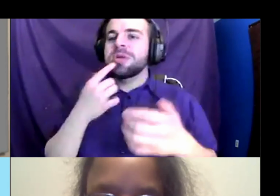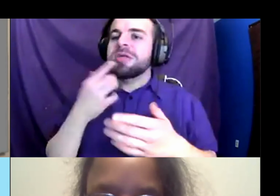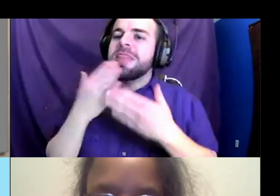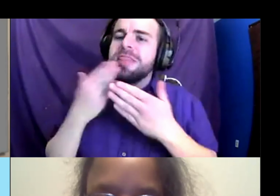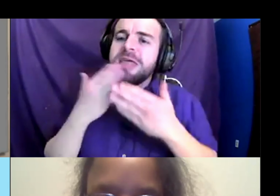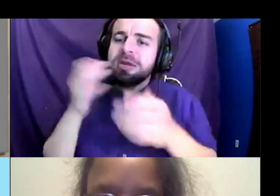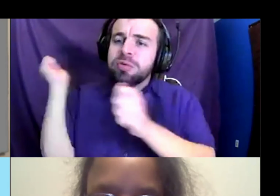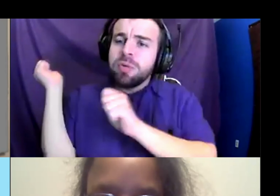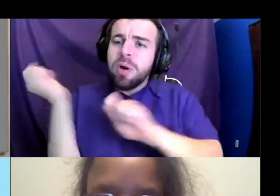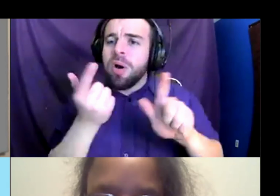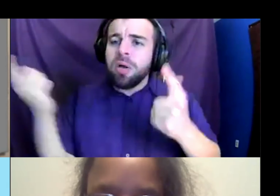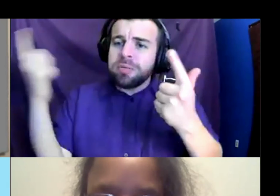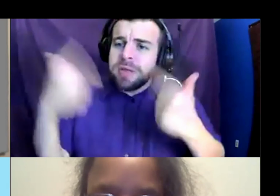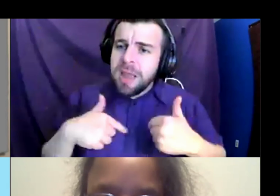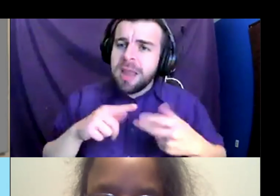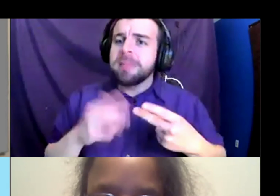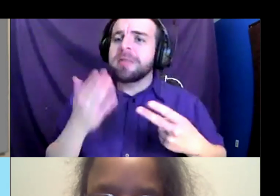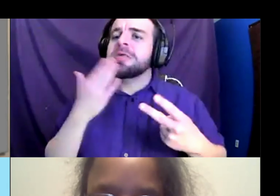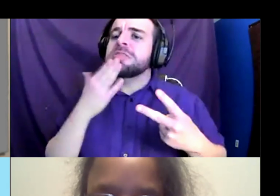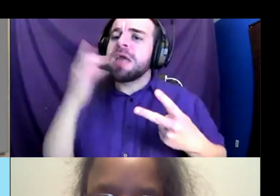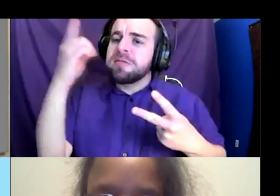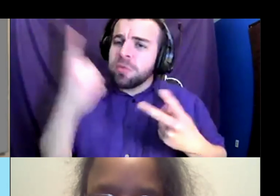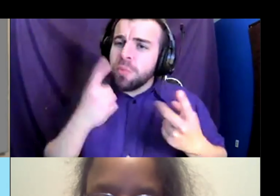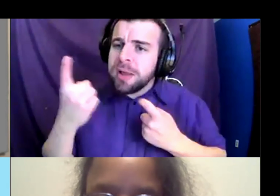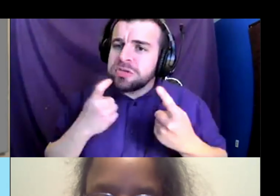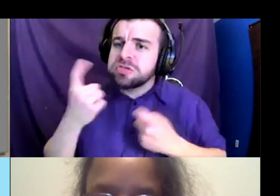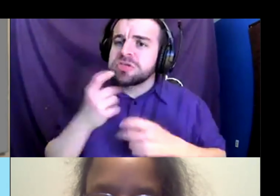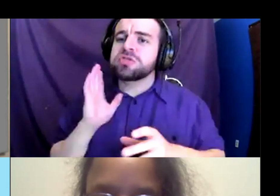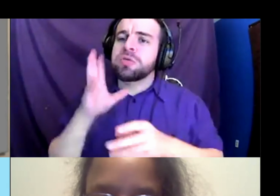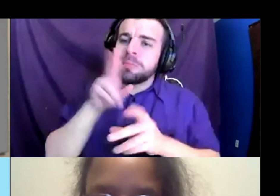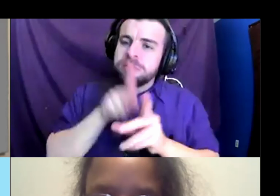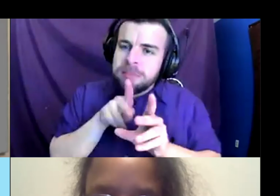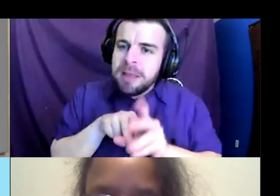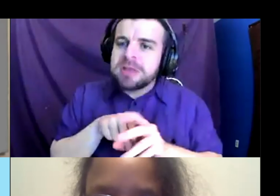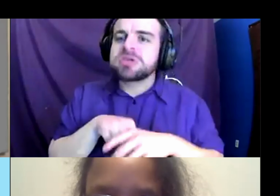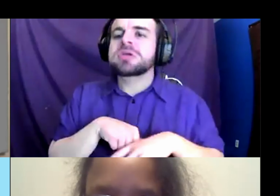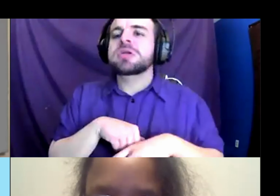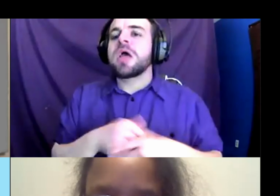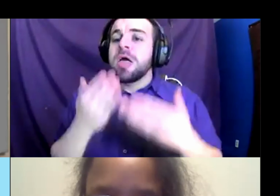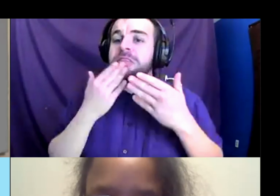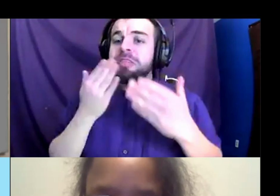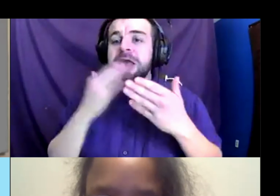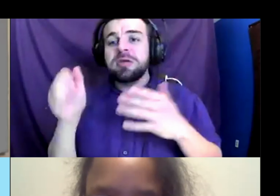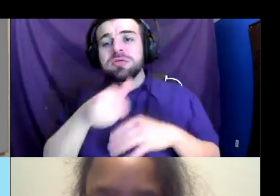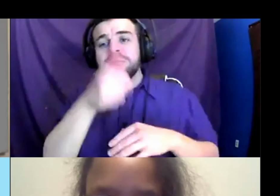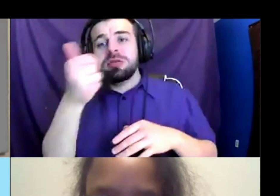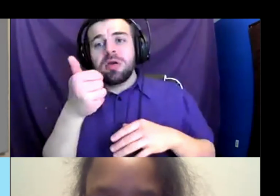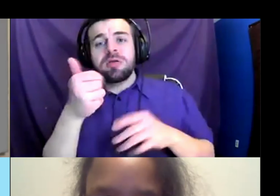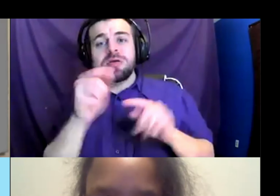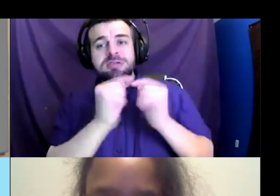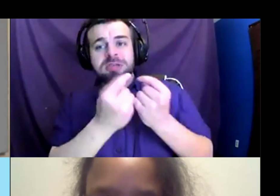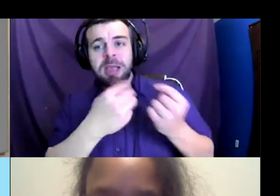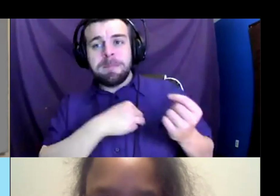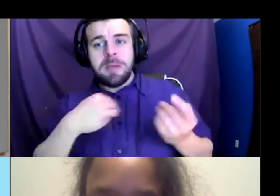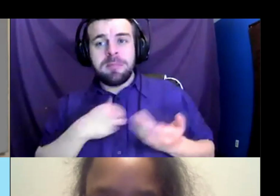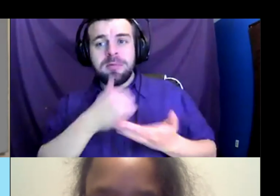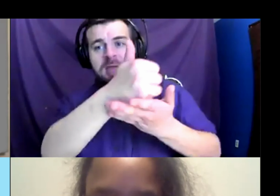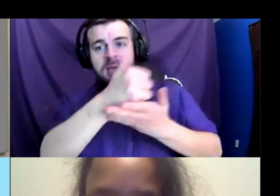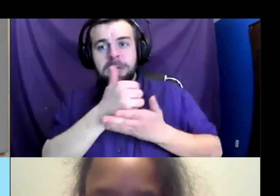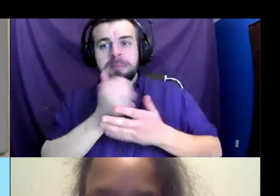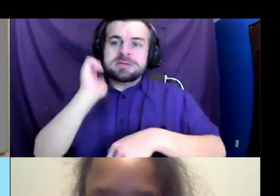your questions and your participation today. Thank you to our other core team members who always help us put on these webinars. Thank you to